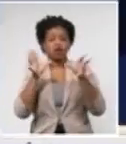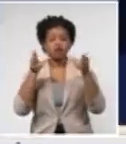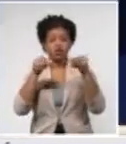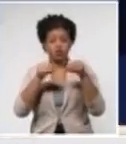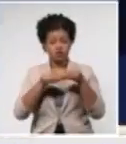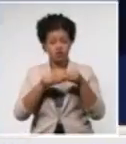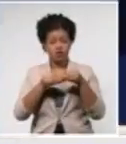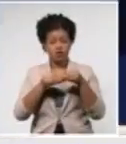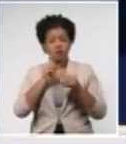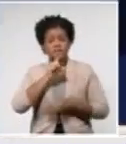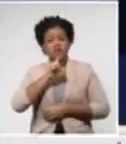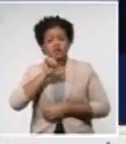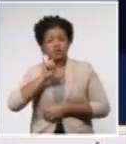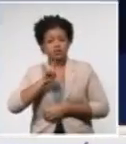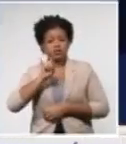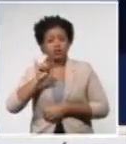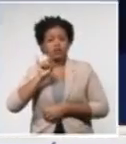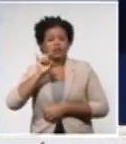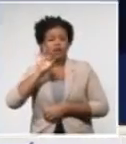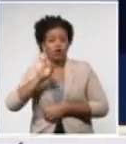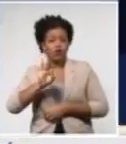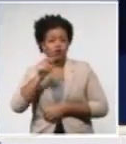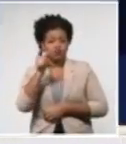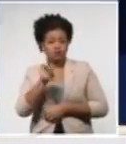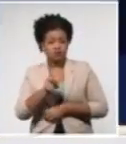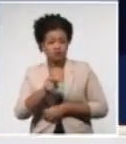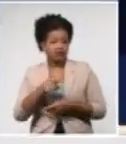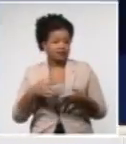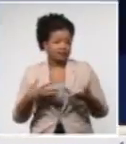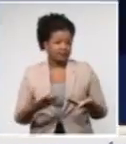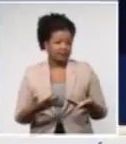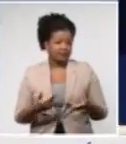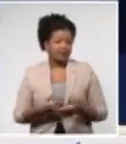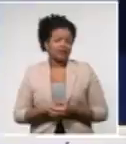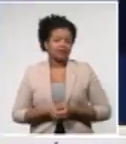1,998 people who have been studied